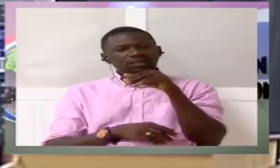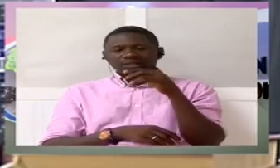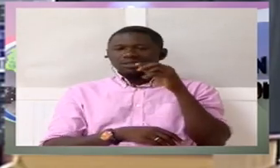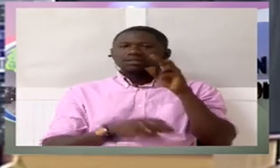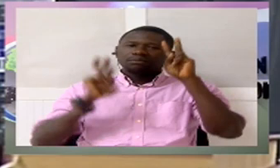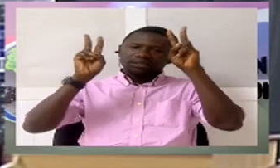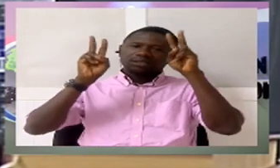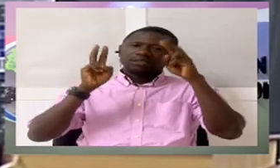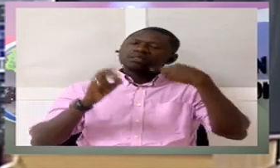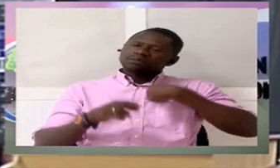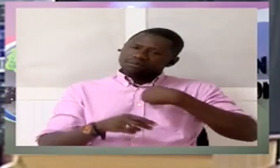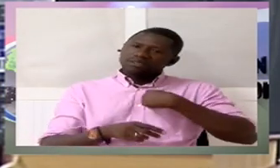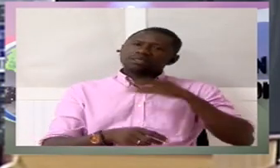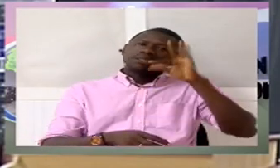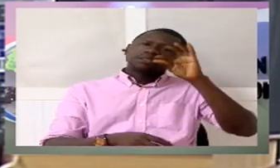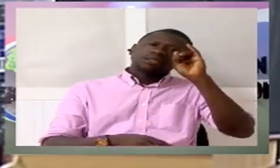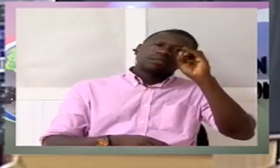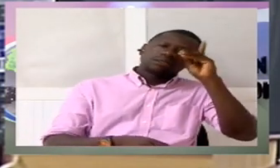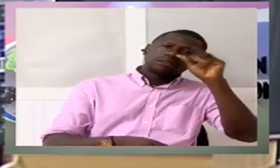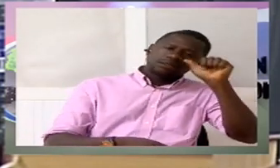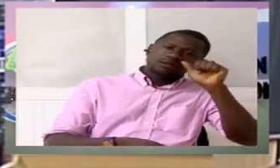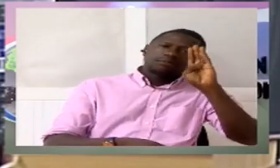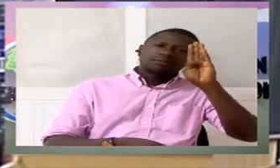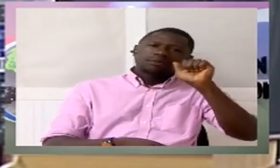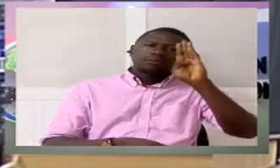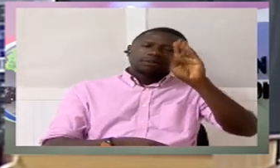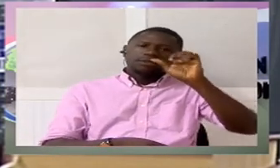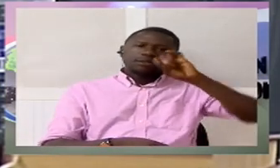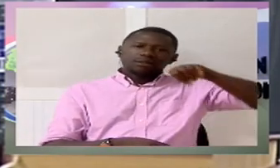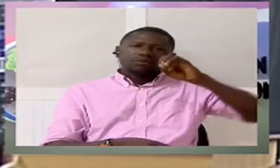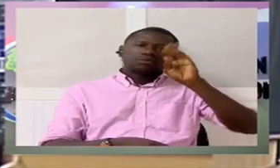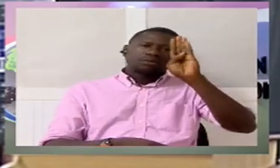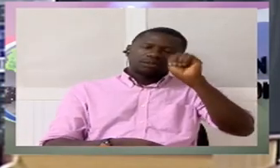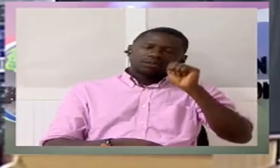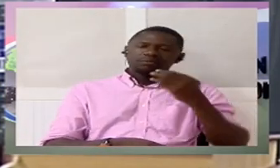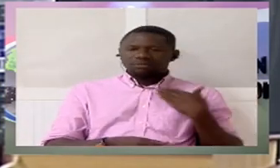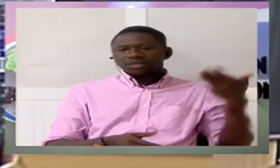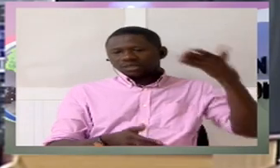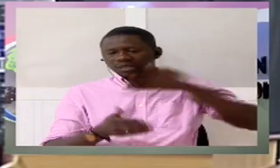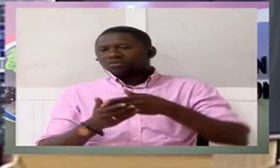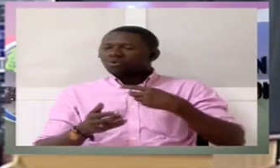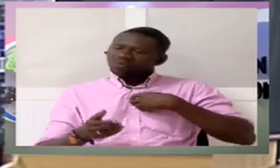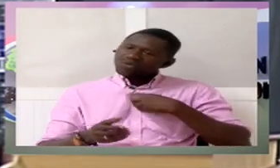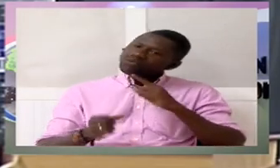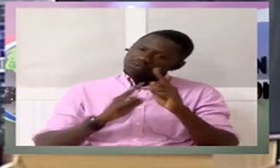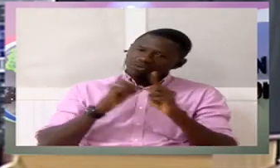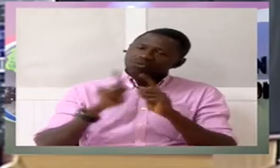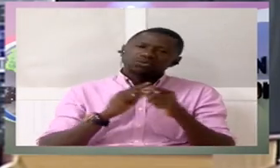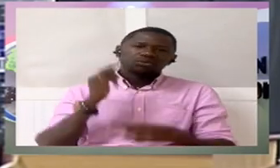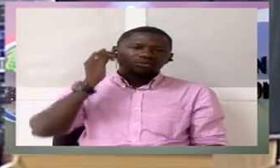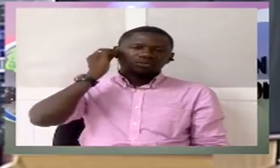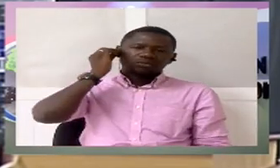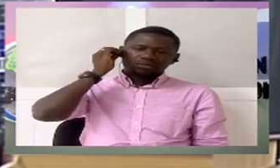Hechi, it's me, Tida Baba Job. I came so that we could